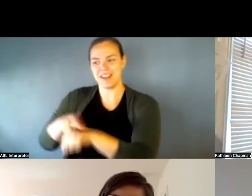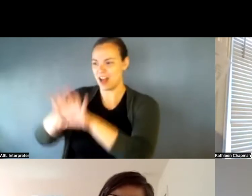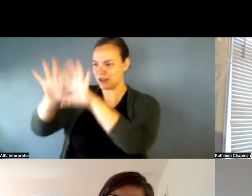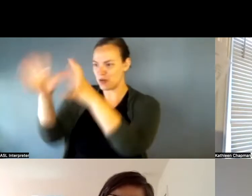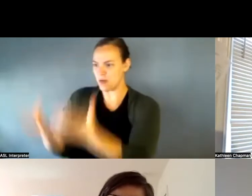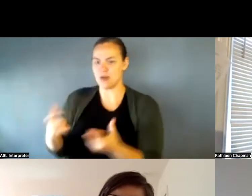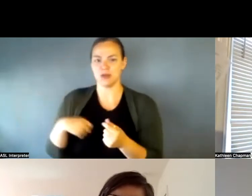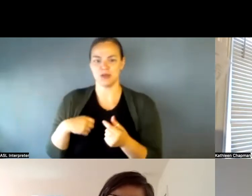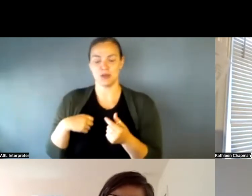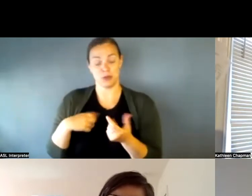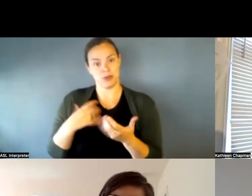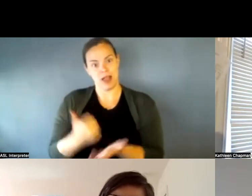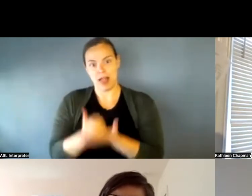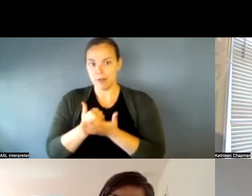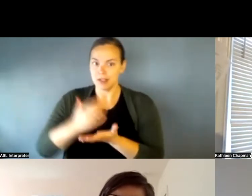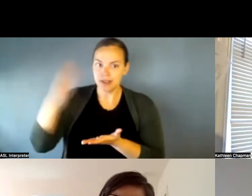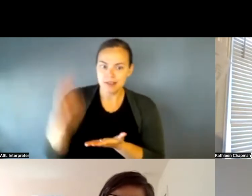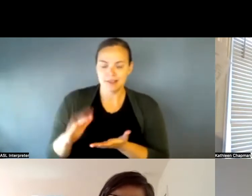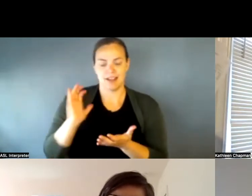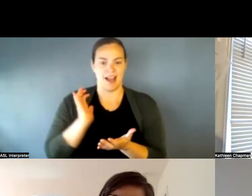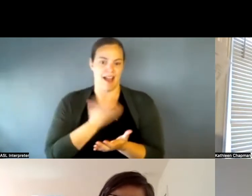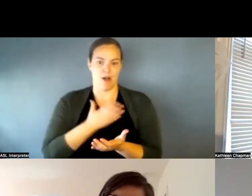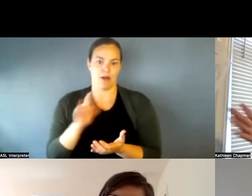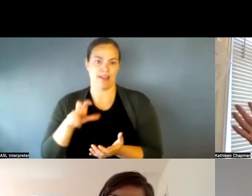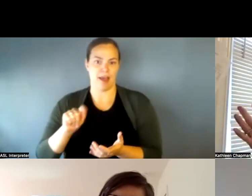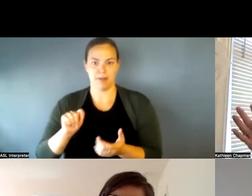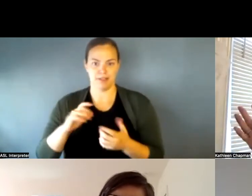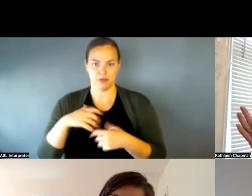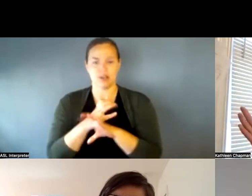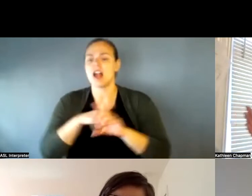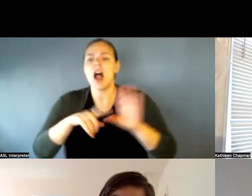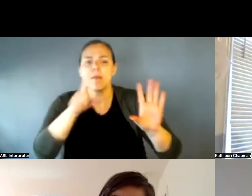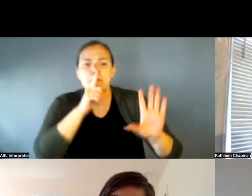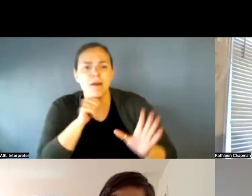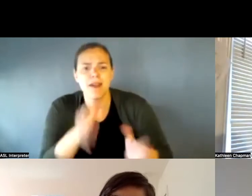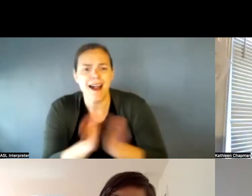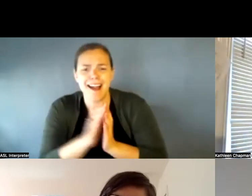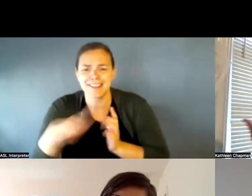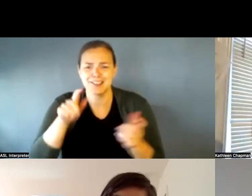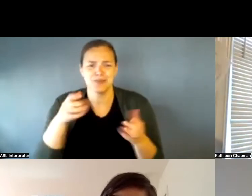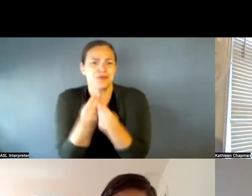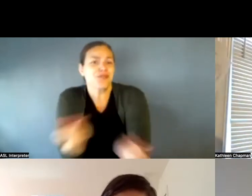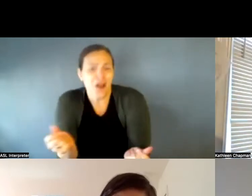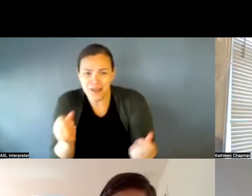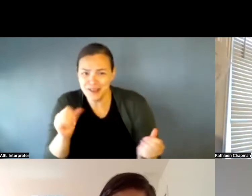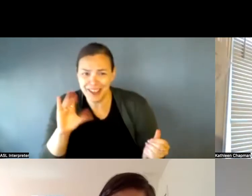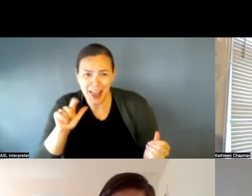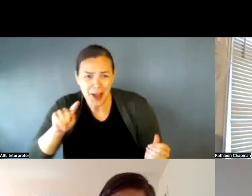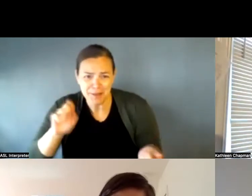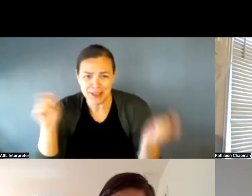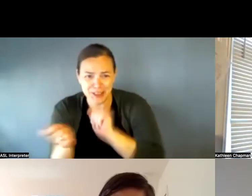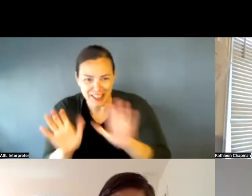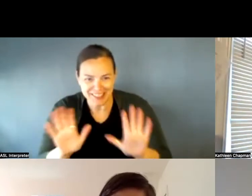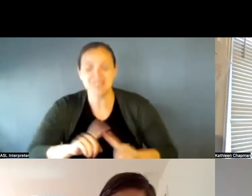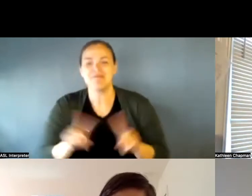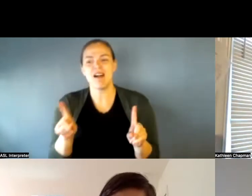out of this climate crisis potentially that we're in. I mean, I'm not asking us to solve climate change right now, but obviously,